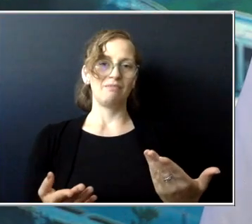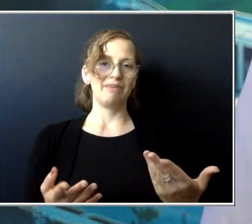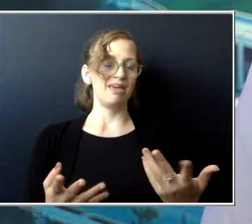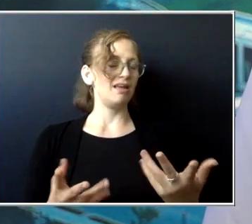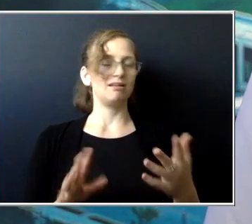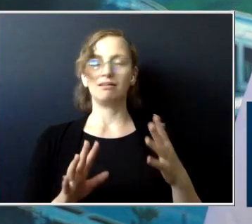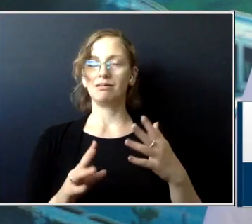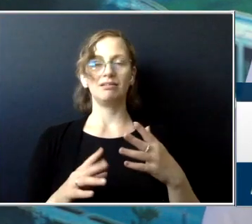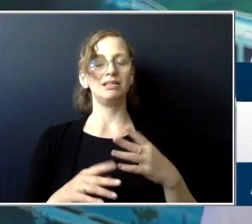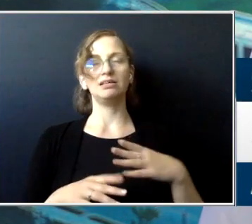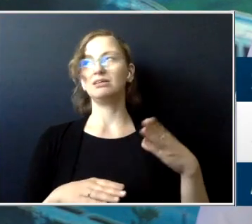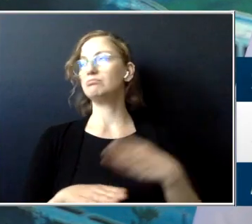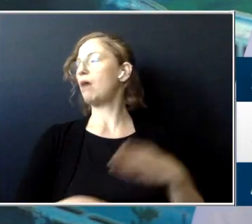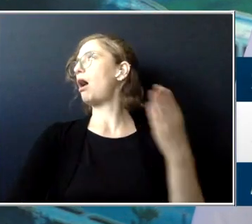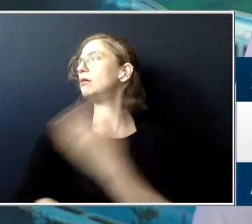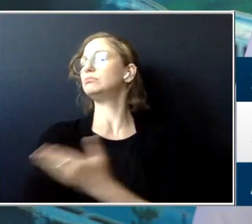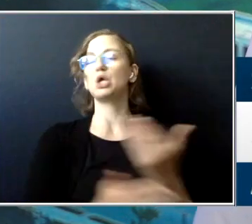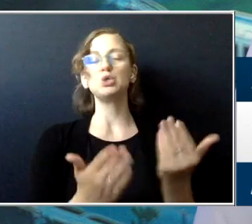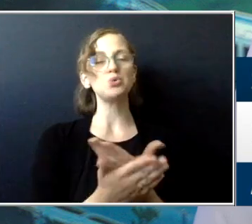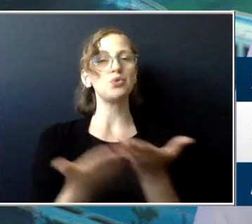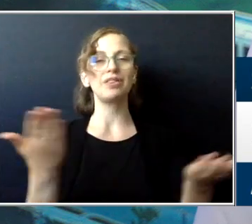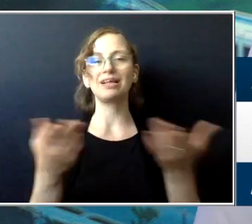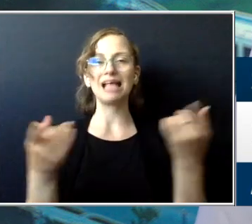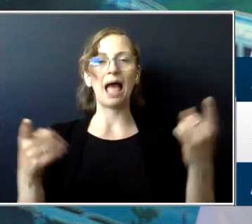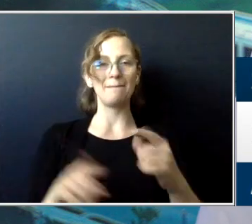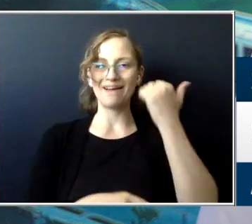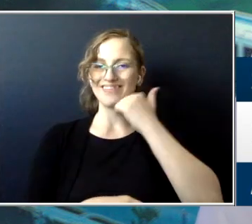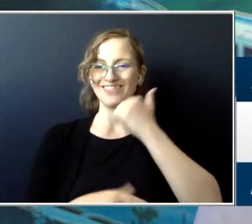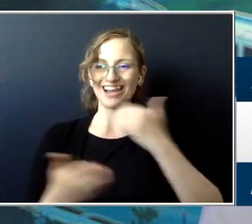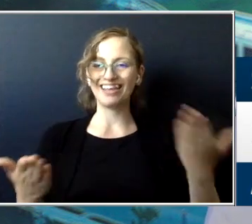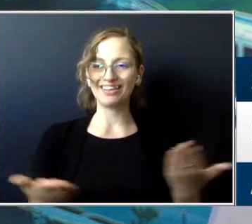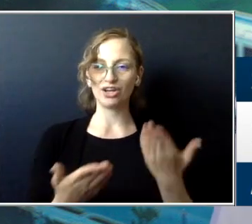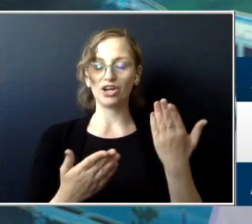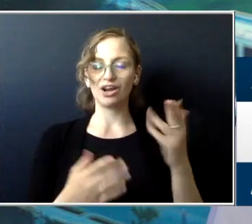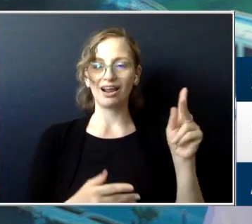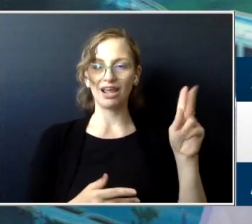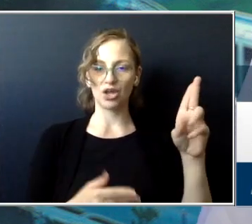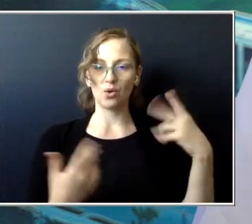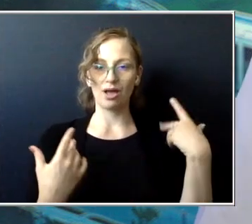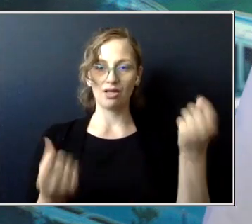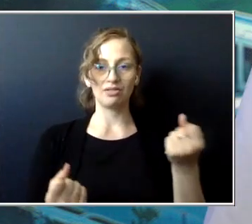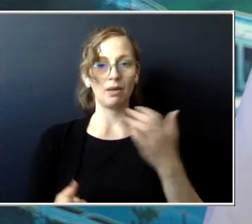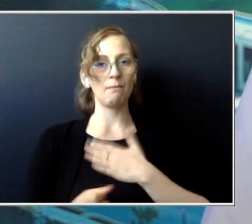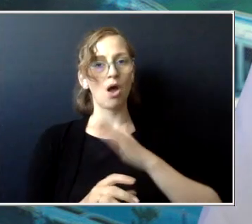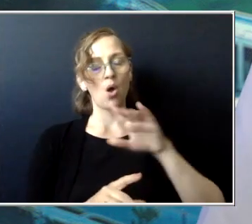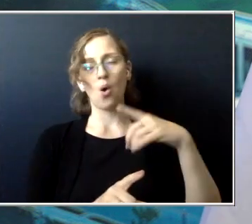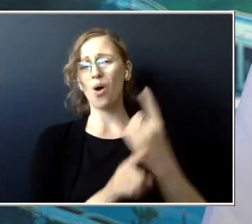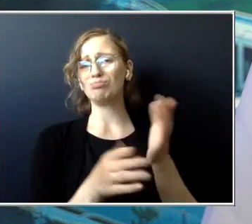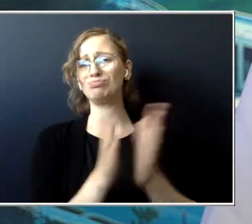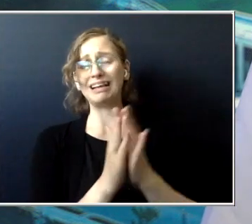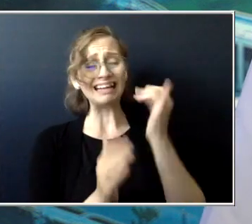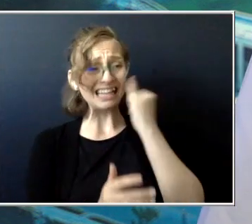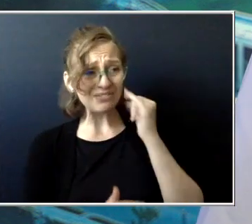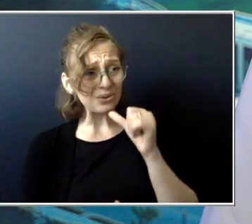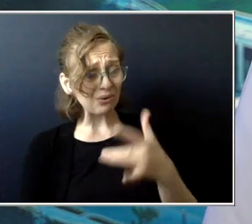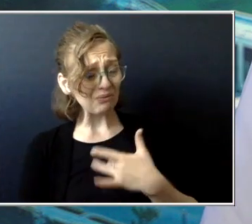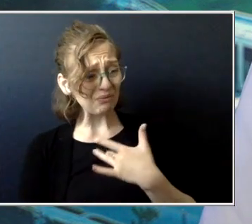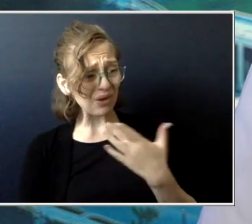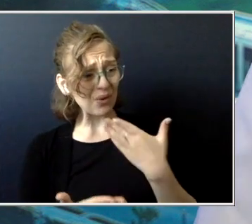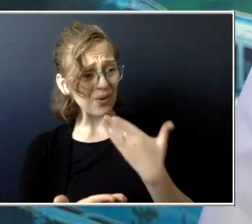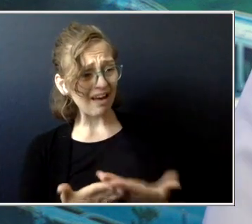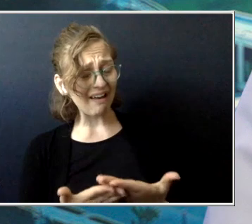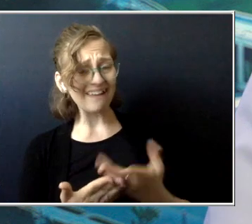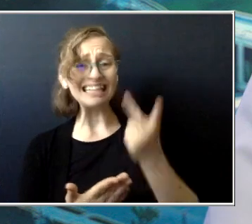here at the University of Kansas Health System. My only ask is, if you're not feeling well, see your care team. More importantly, as we've